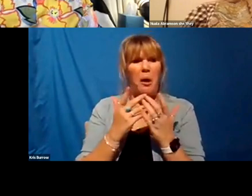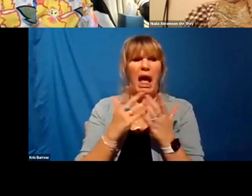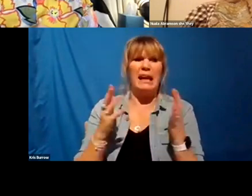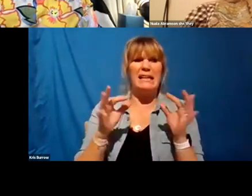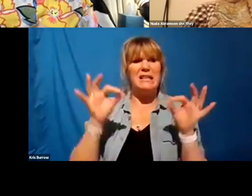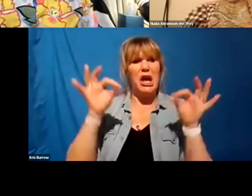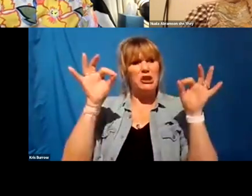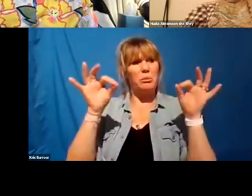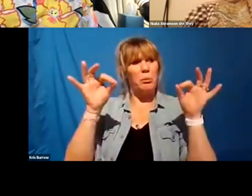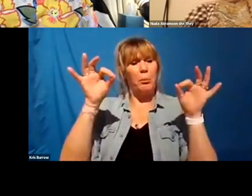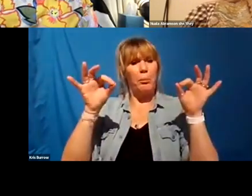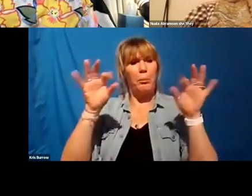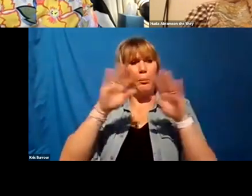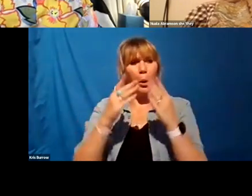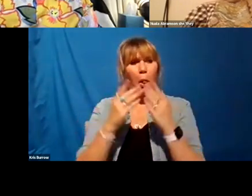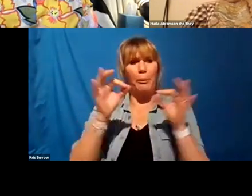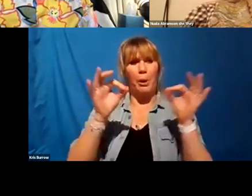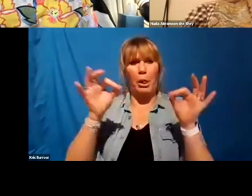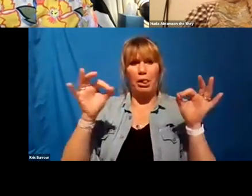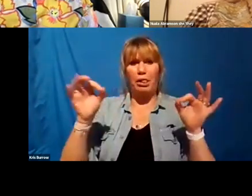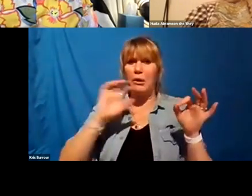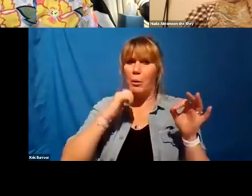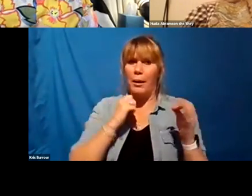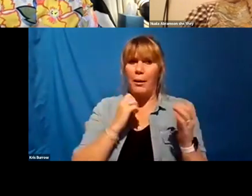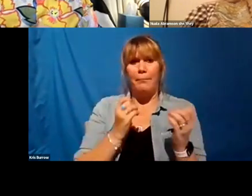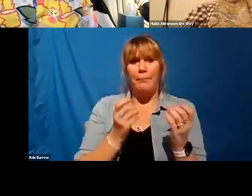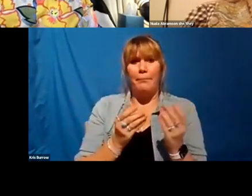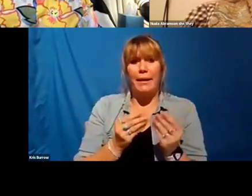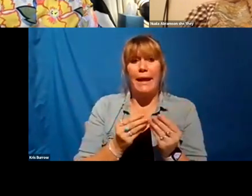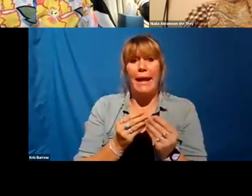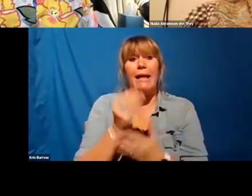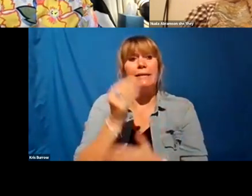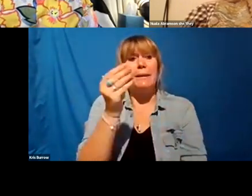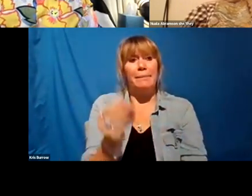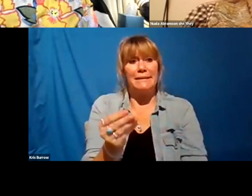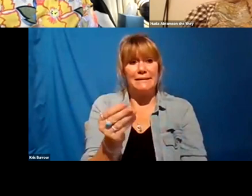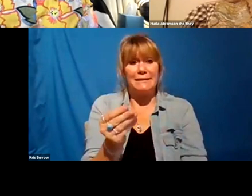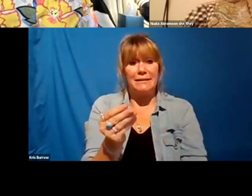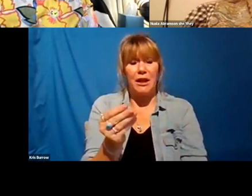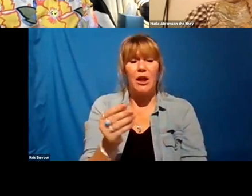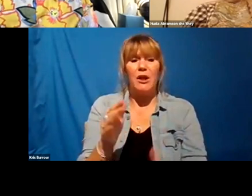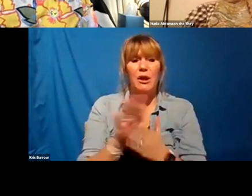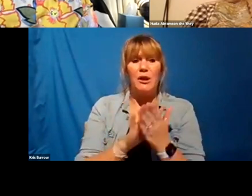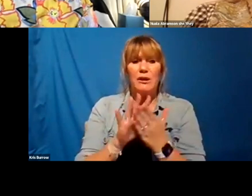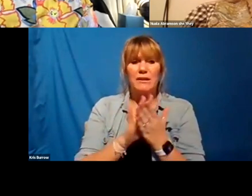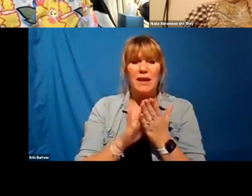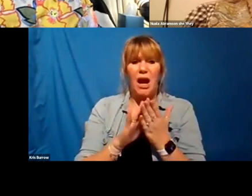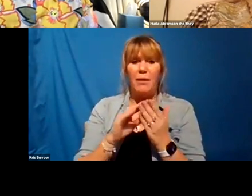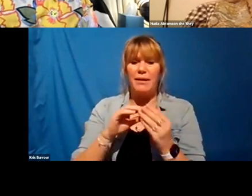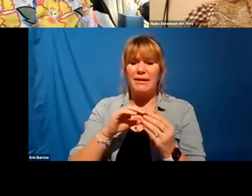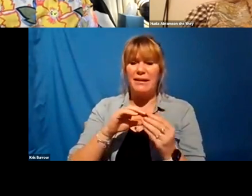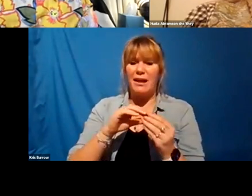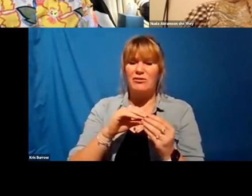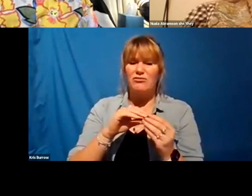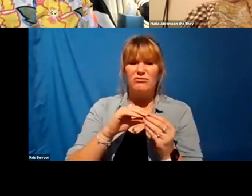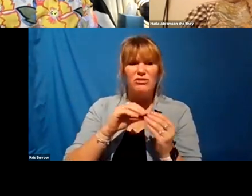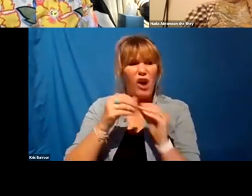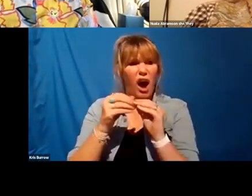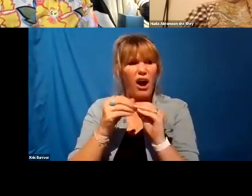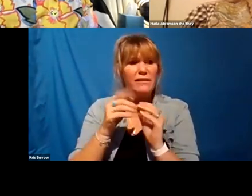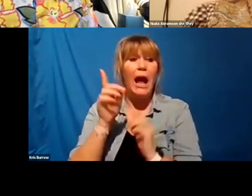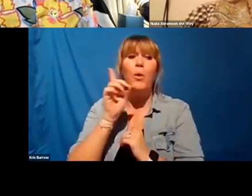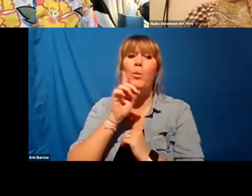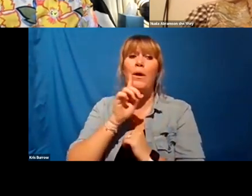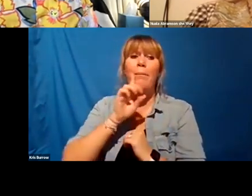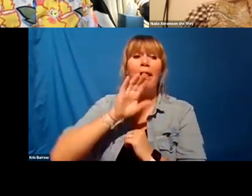be admitted. So that was effectively excluding crafts and, by extension, women from the Royal Academy, and,